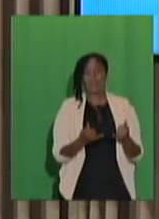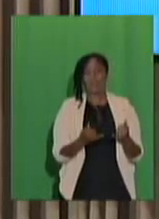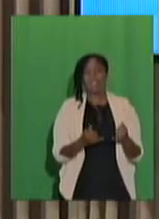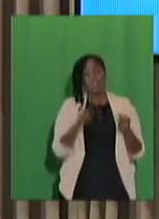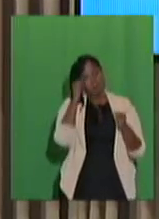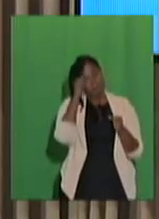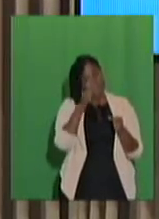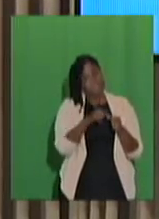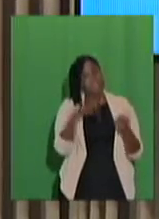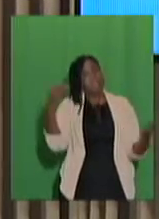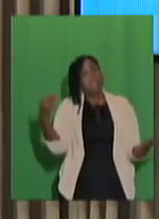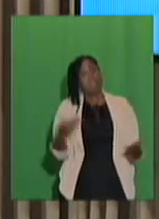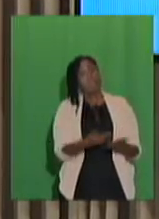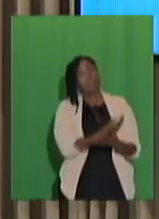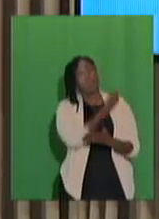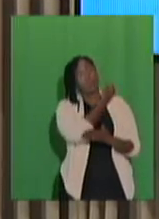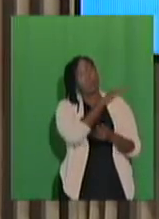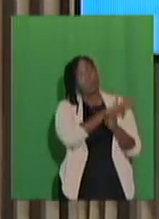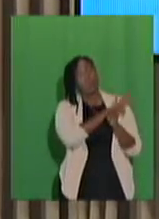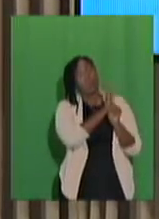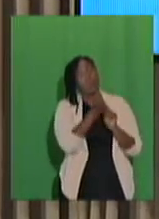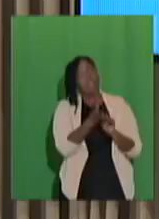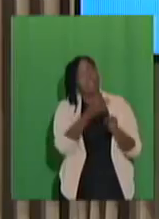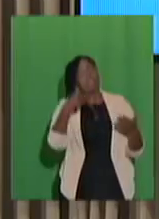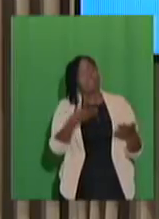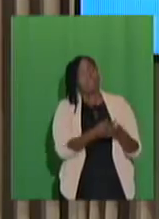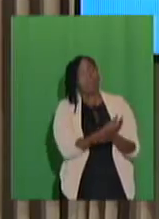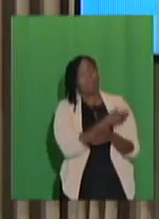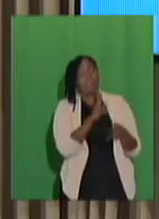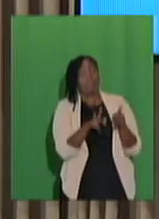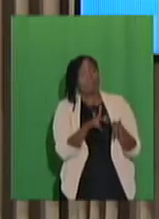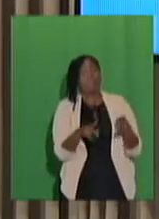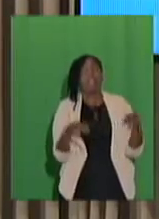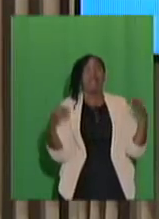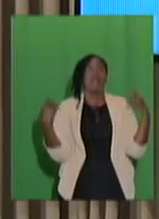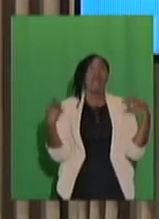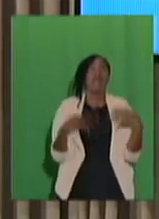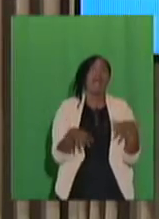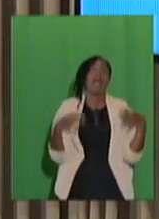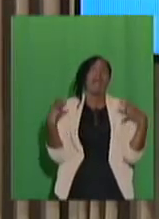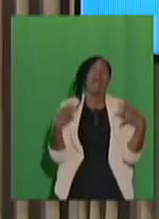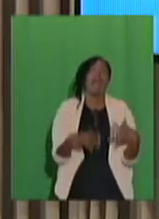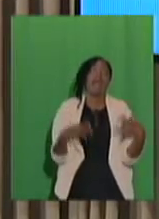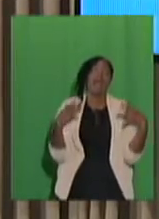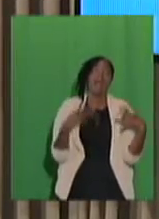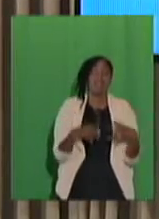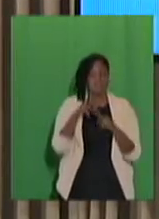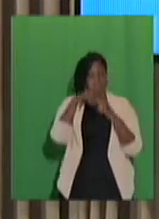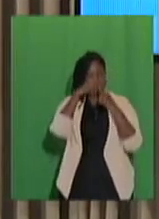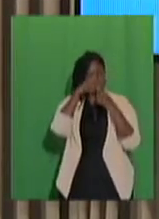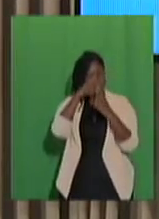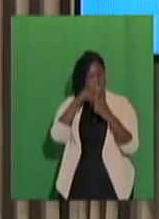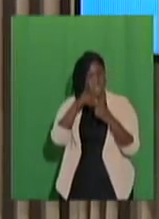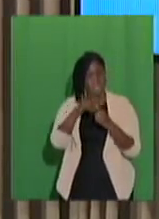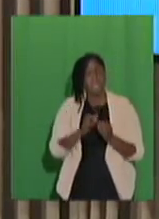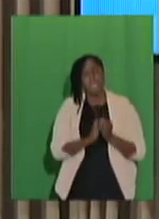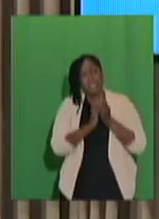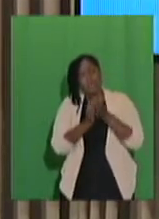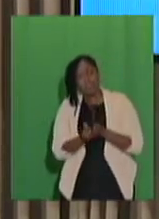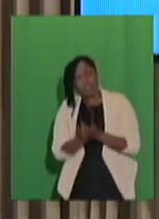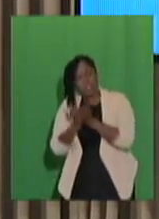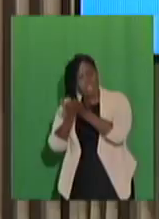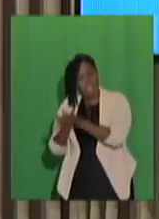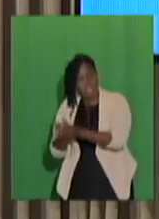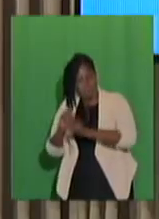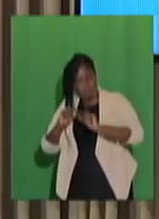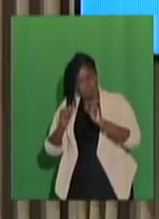novel, and they are going through an absolute horrendous time, especially those cruise ship persons. Put yourself in this place. You are stranded